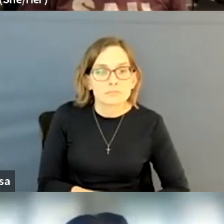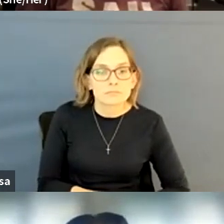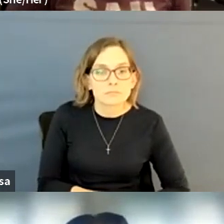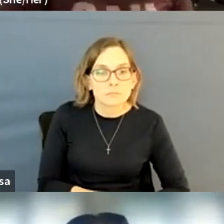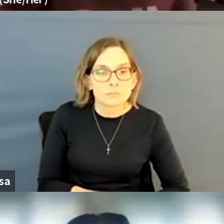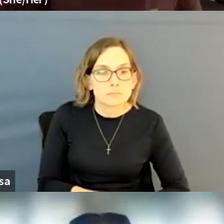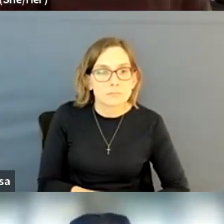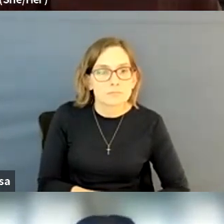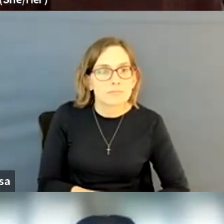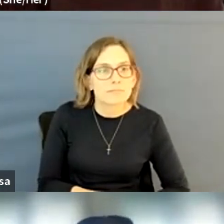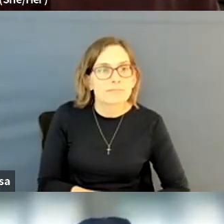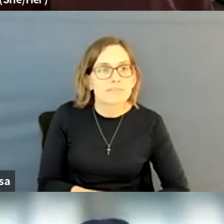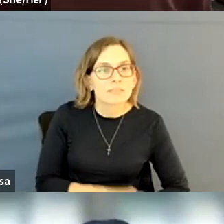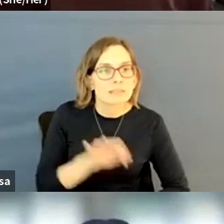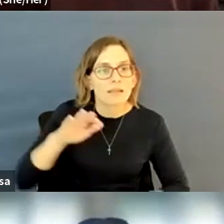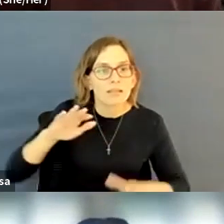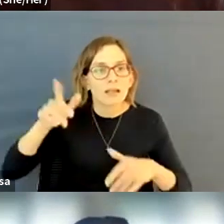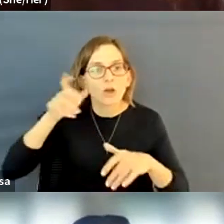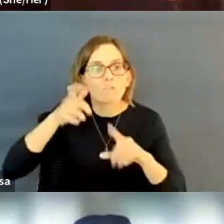Maybe somebody that we haven't heard from yet.